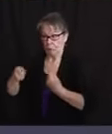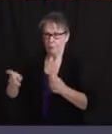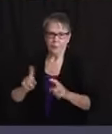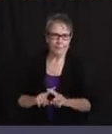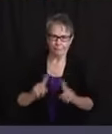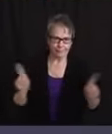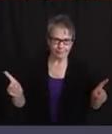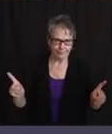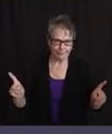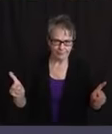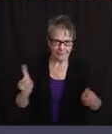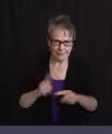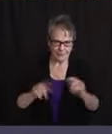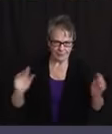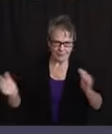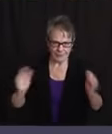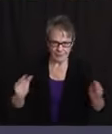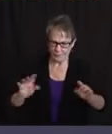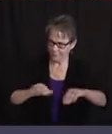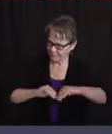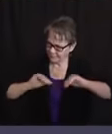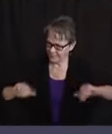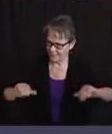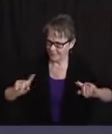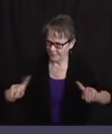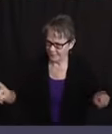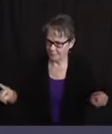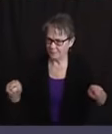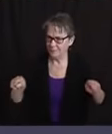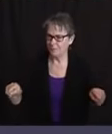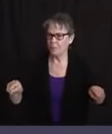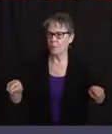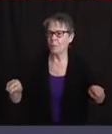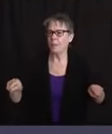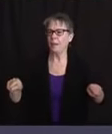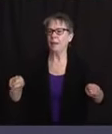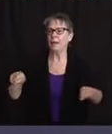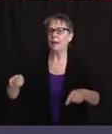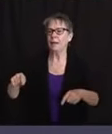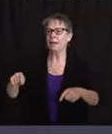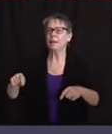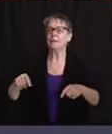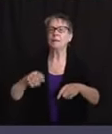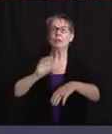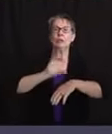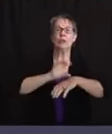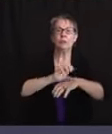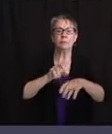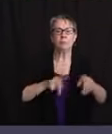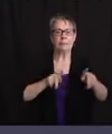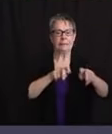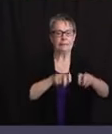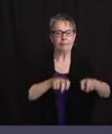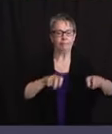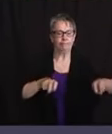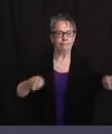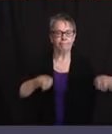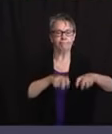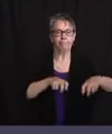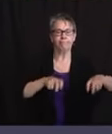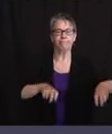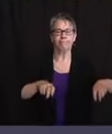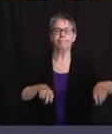at those places. But if you could bear with us. I can't, not because I don't want to, I don't